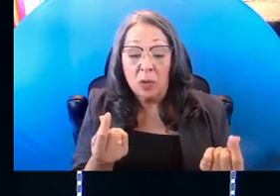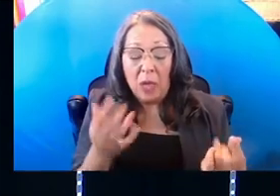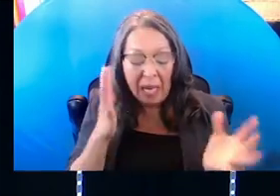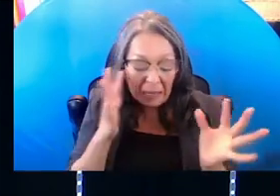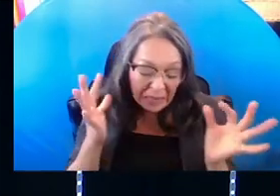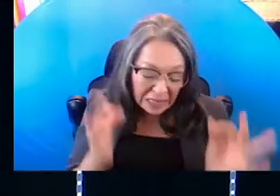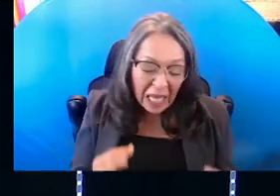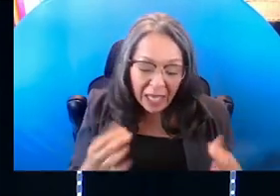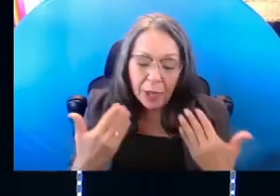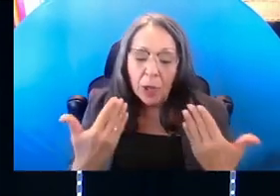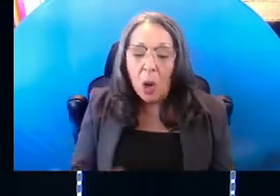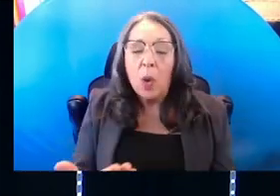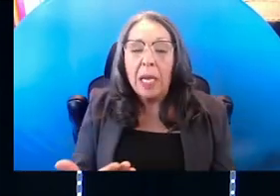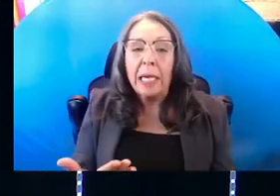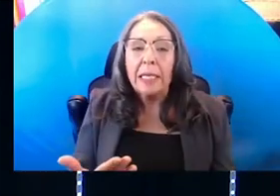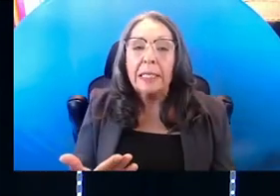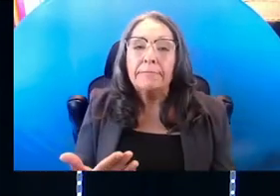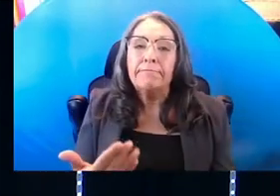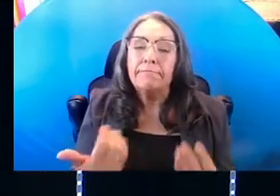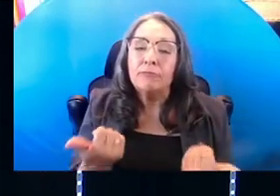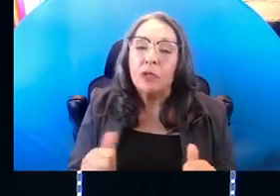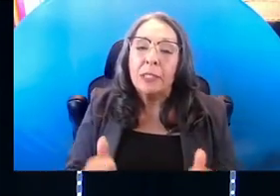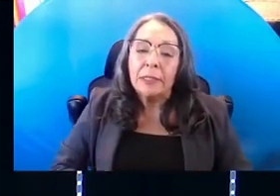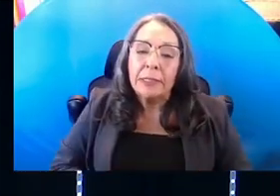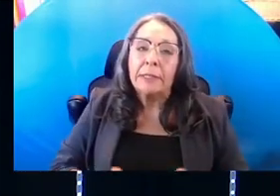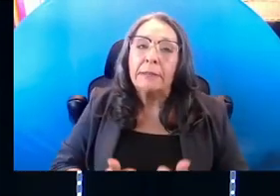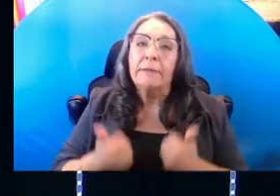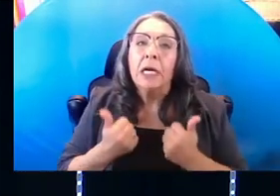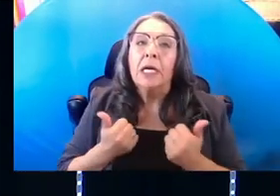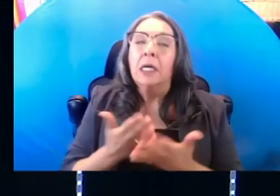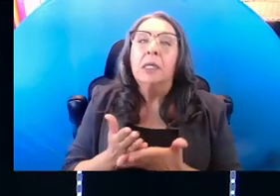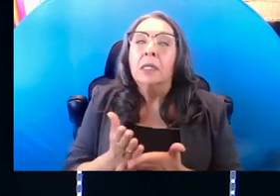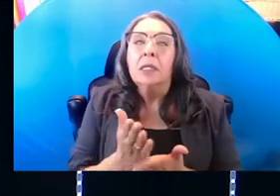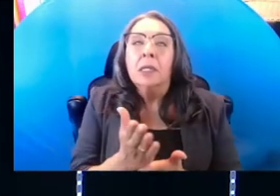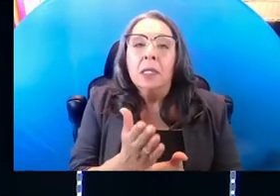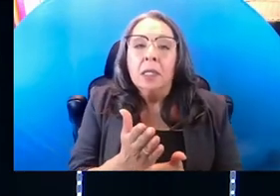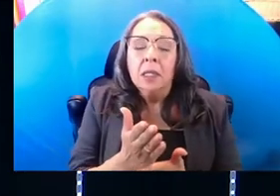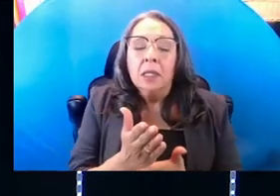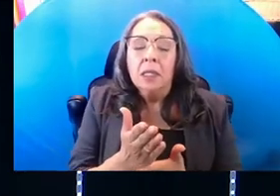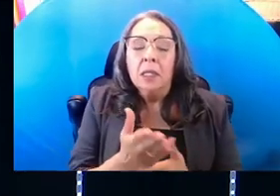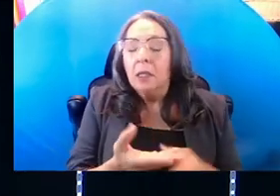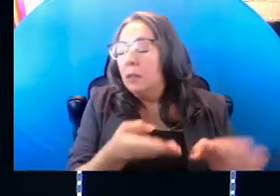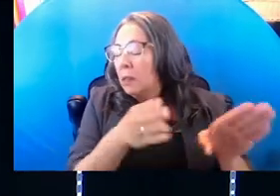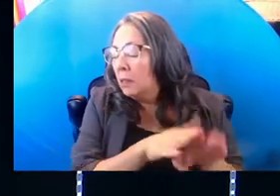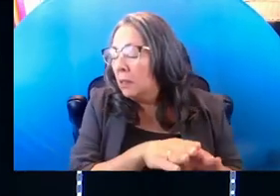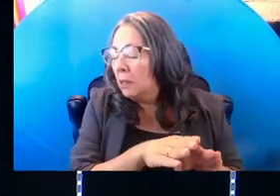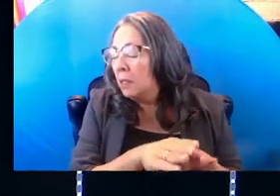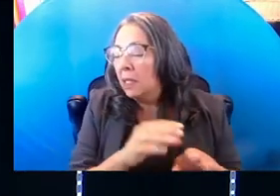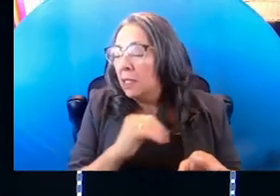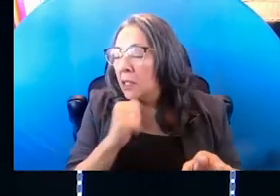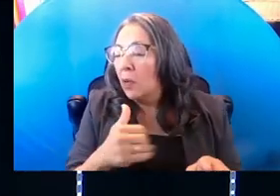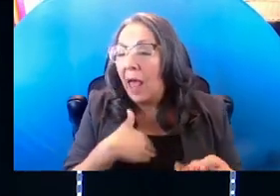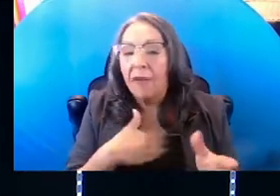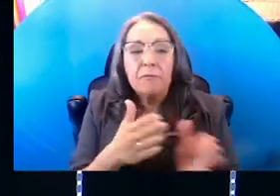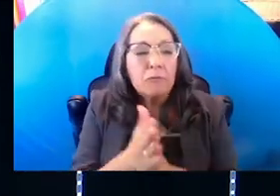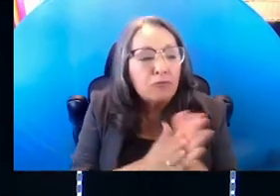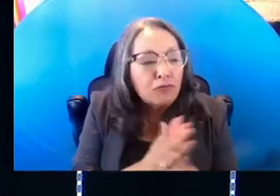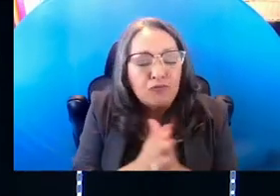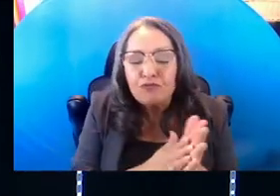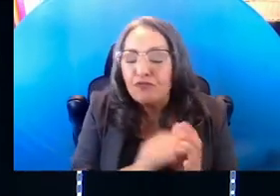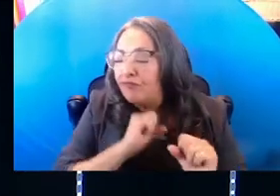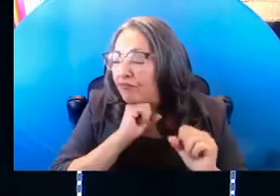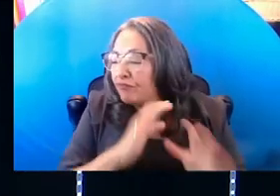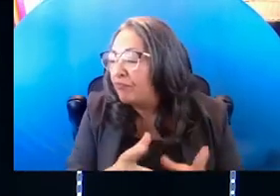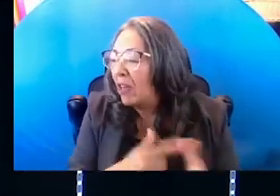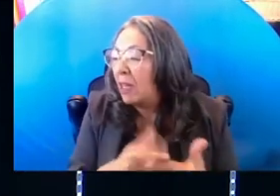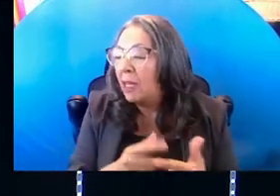decision that I'm just going to survive through this season. And I kind of shut down. There's no drive. There's no motivation. There's no like, it's going to be good.